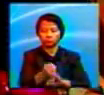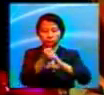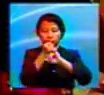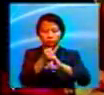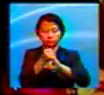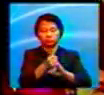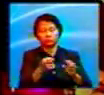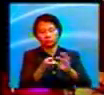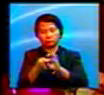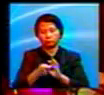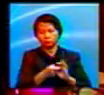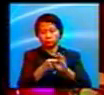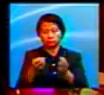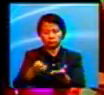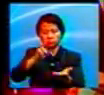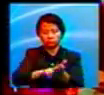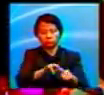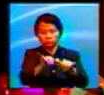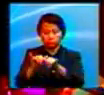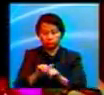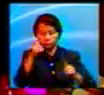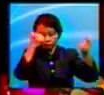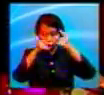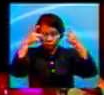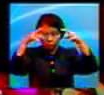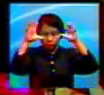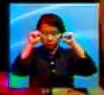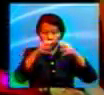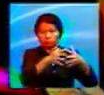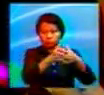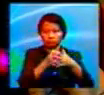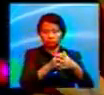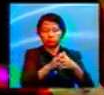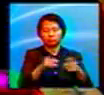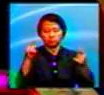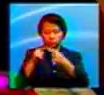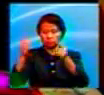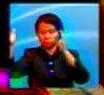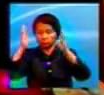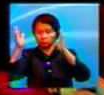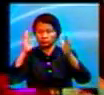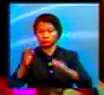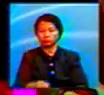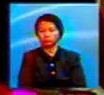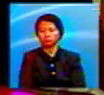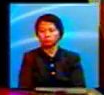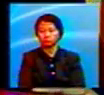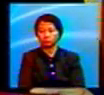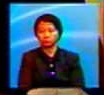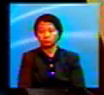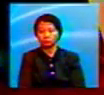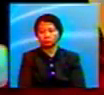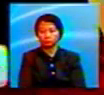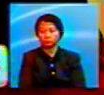Perjanjian kerjasama dijadual dimeterai serentak lawatan Presiden Amerika Syarikat Barack Obama ke negara ini. Apart from